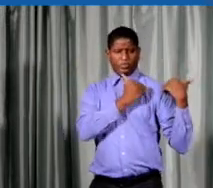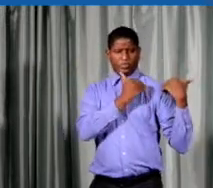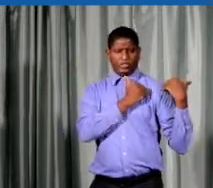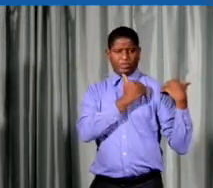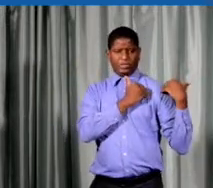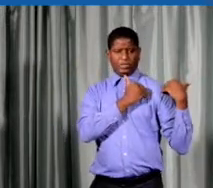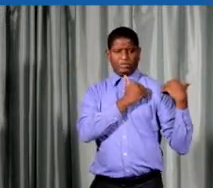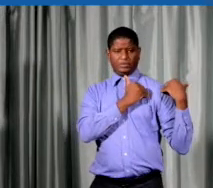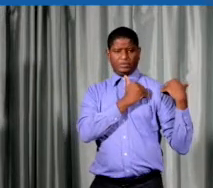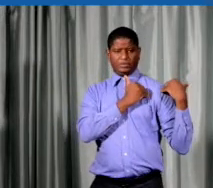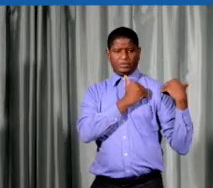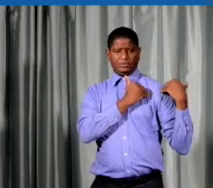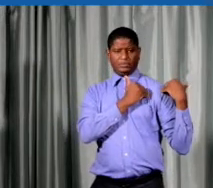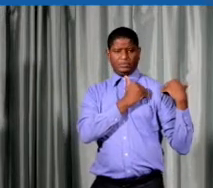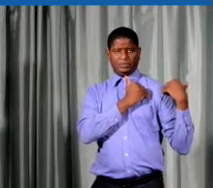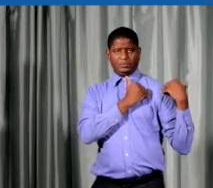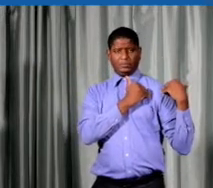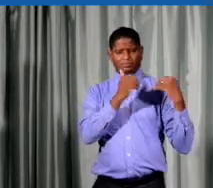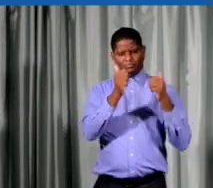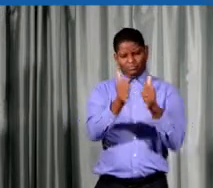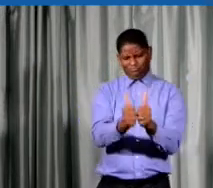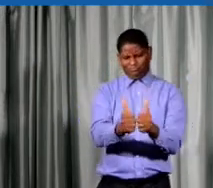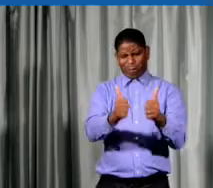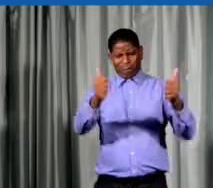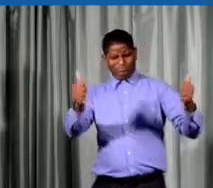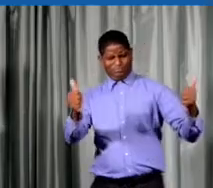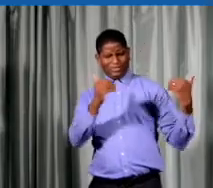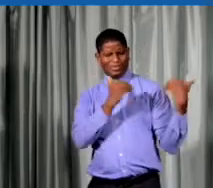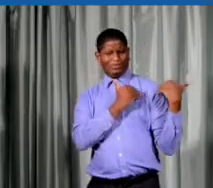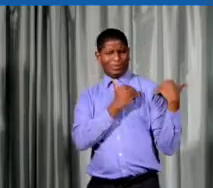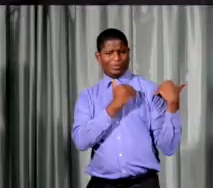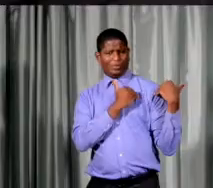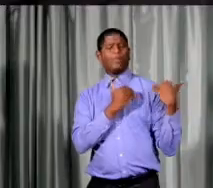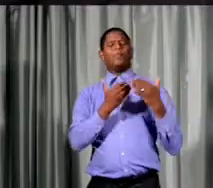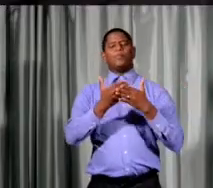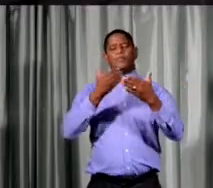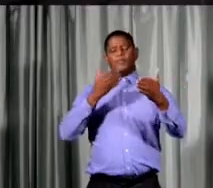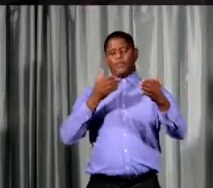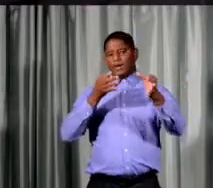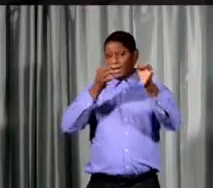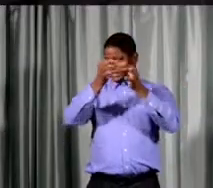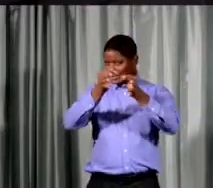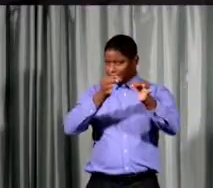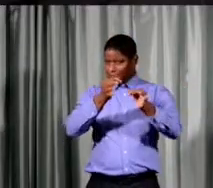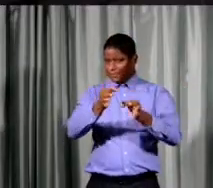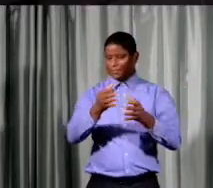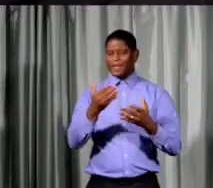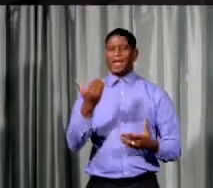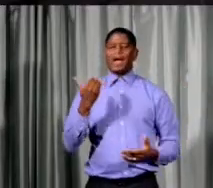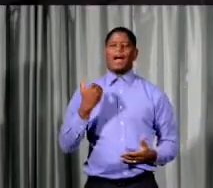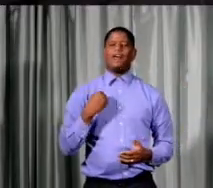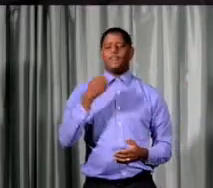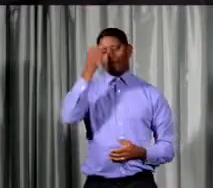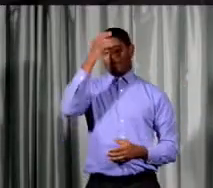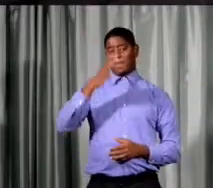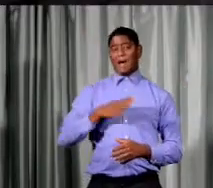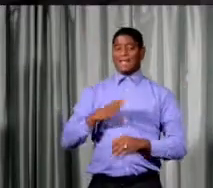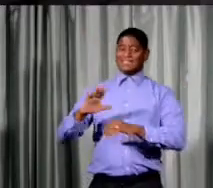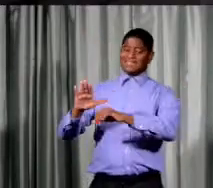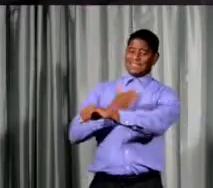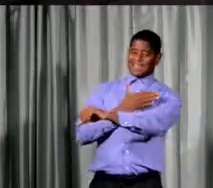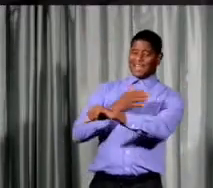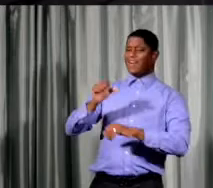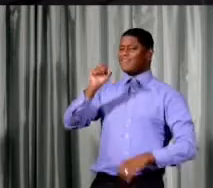break time. The reason you hear about all these singers, athletes, etc., who